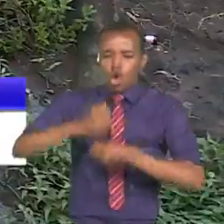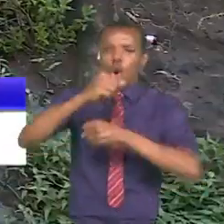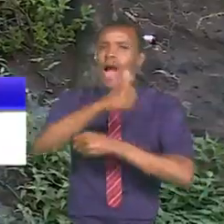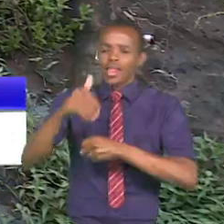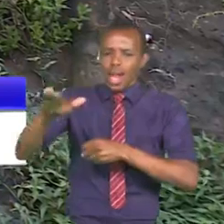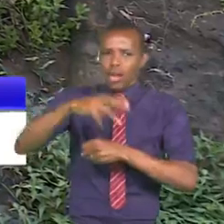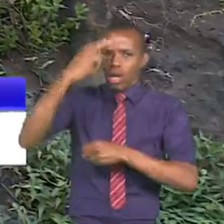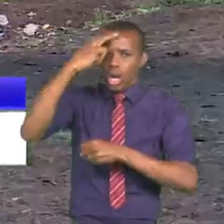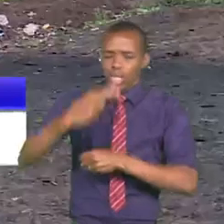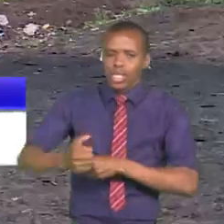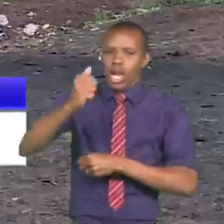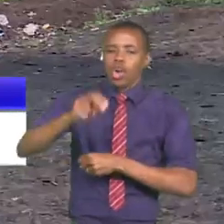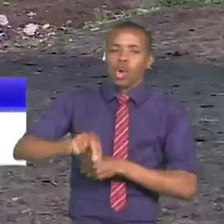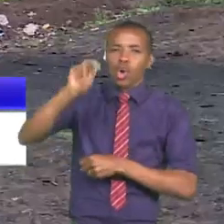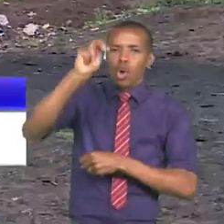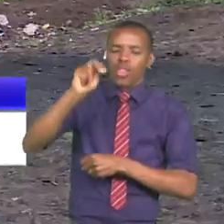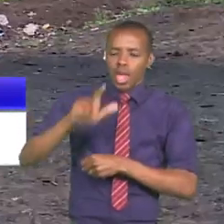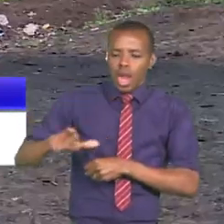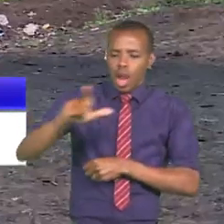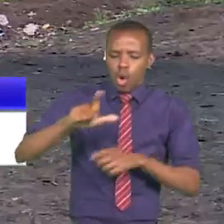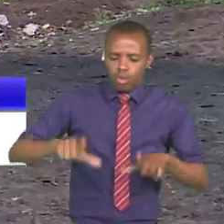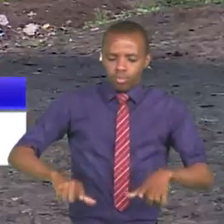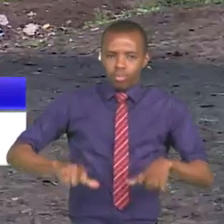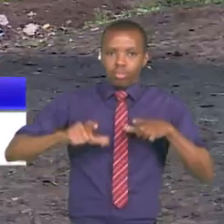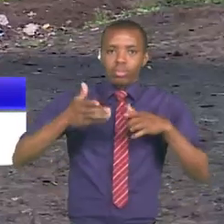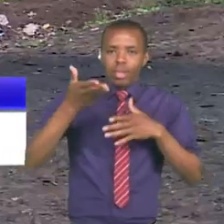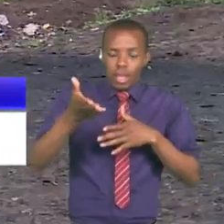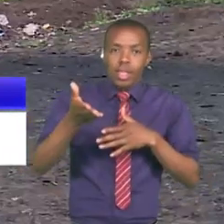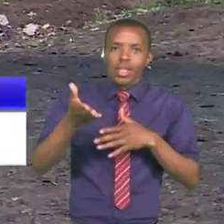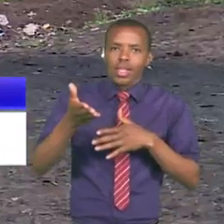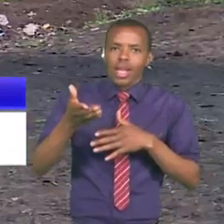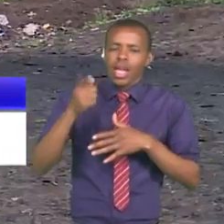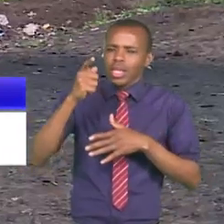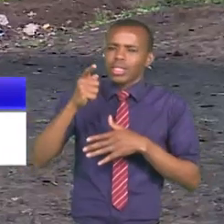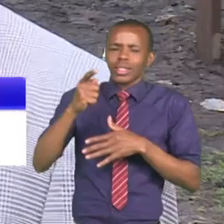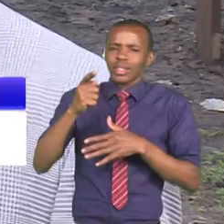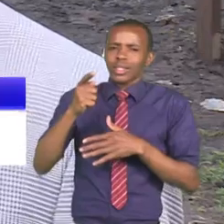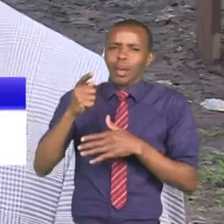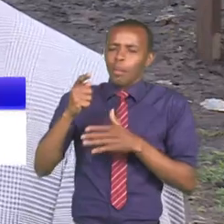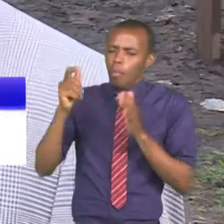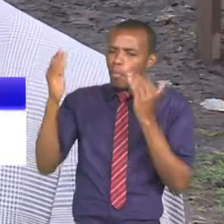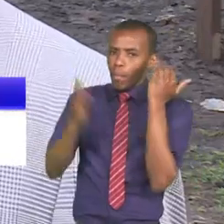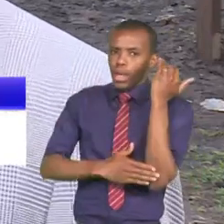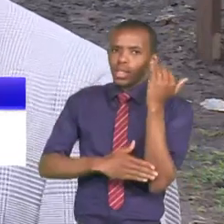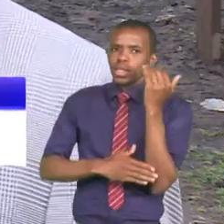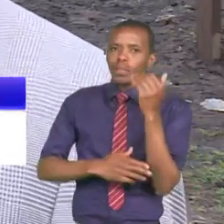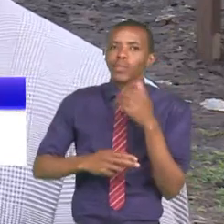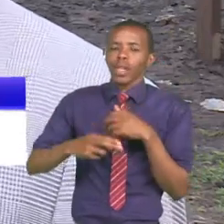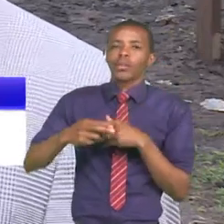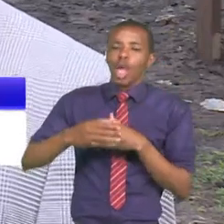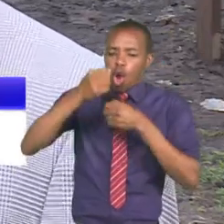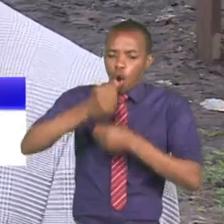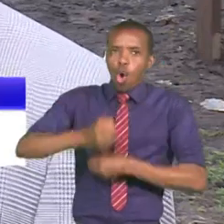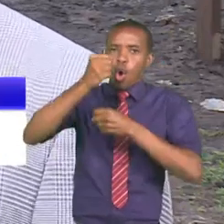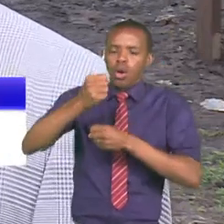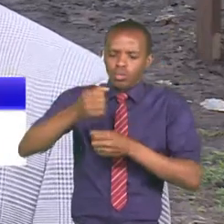in Kajiado North. For the locals living around, this has been dreadful. Ngong Town hakuna sewage line. Ile iko ni ile